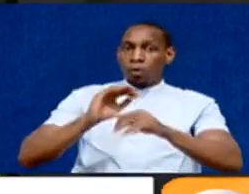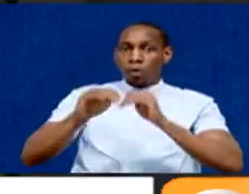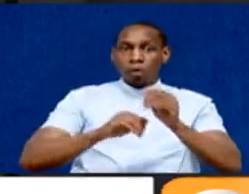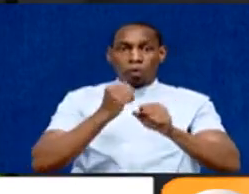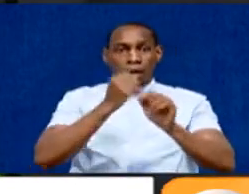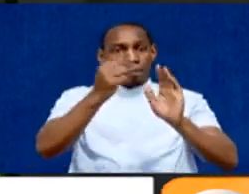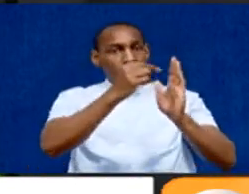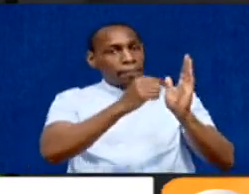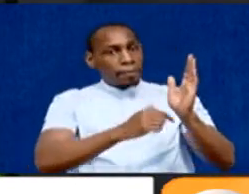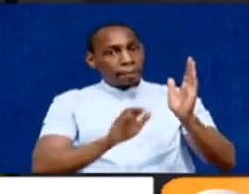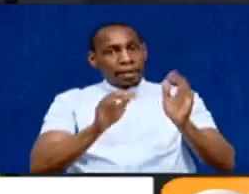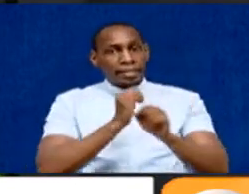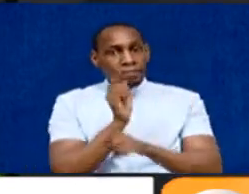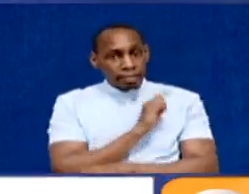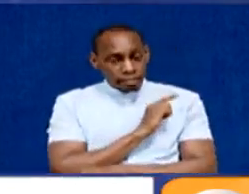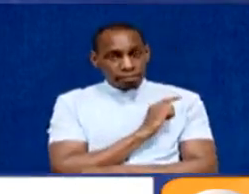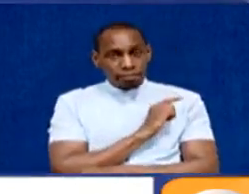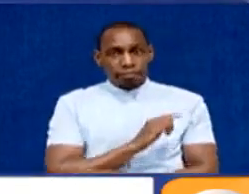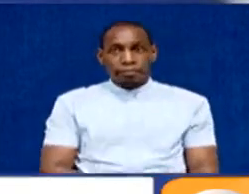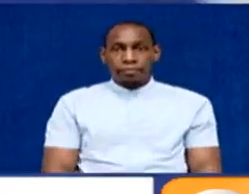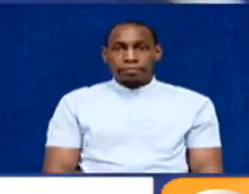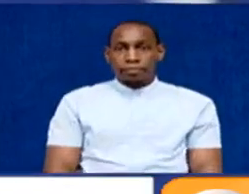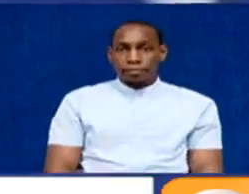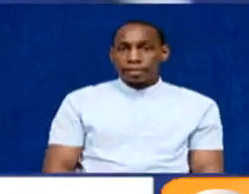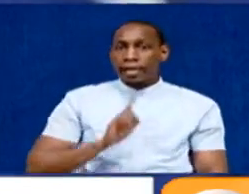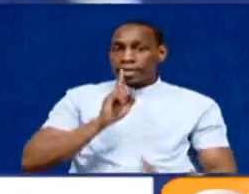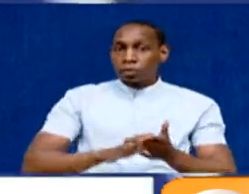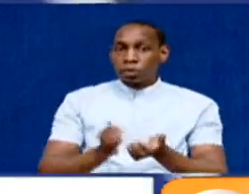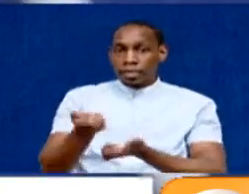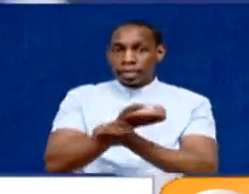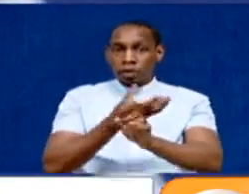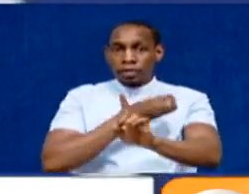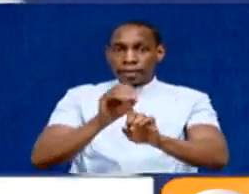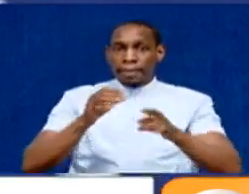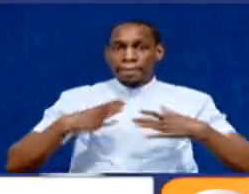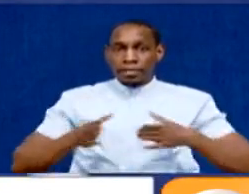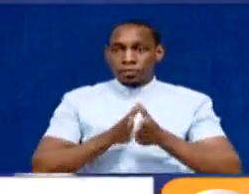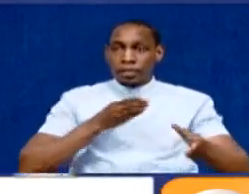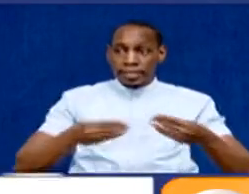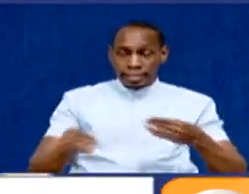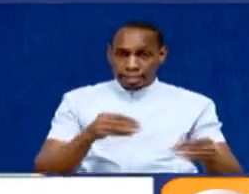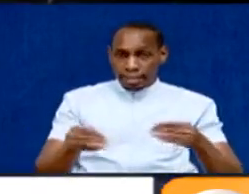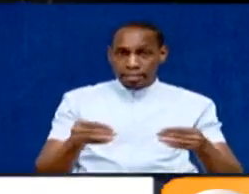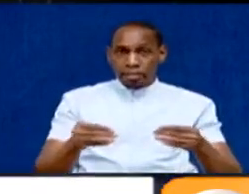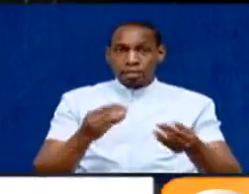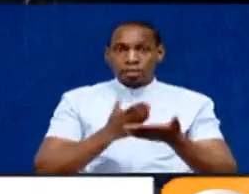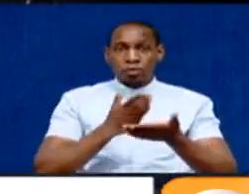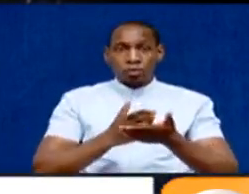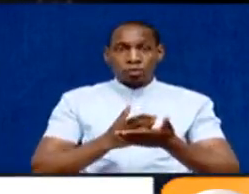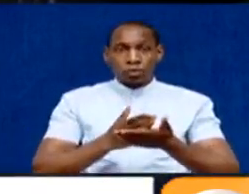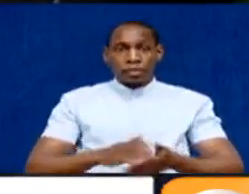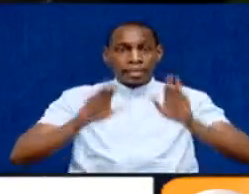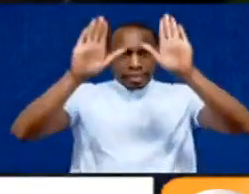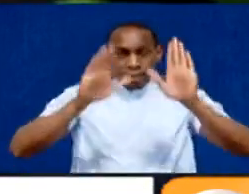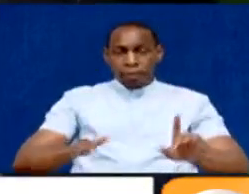work, you did all this. Moses says economic empowerment of persons with disabilities will be a